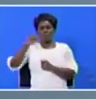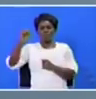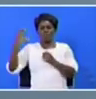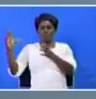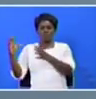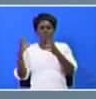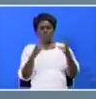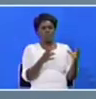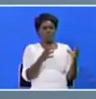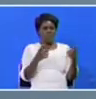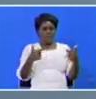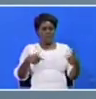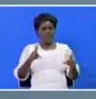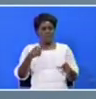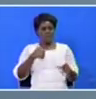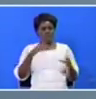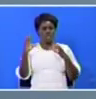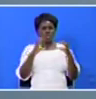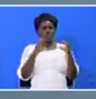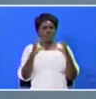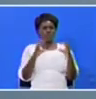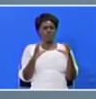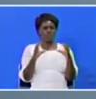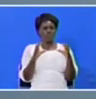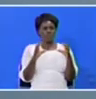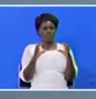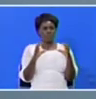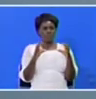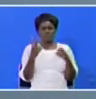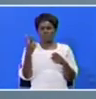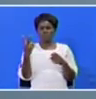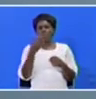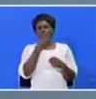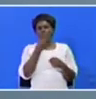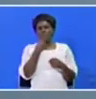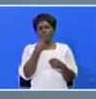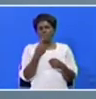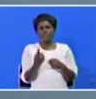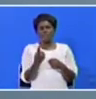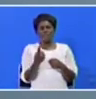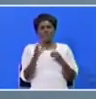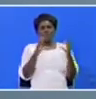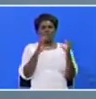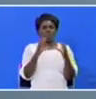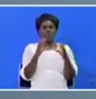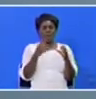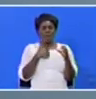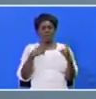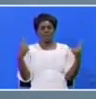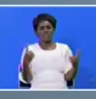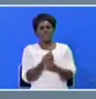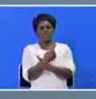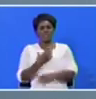So allow me to have a conversation with two gentlemen in studio. They will set the stage for a different conversation I'll be having with a different